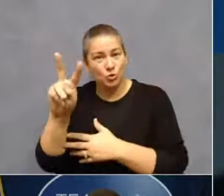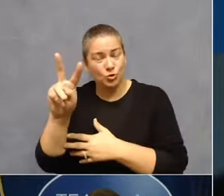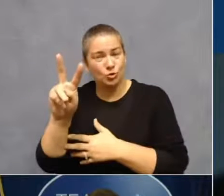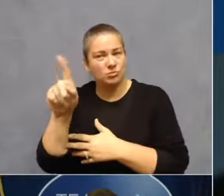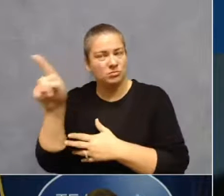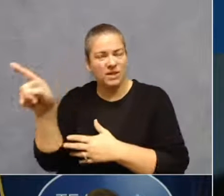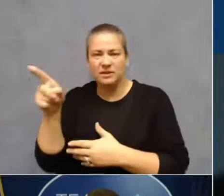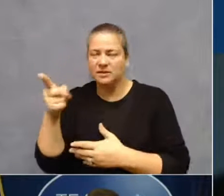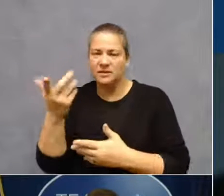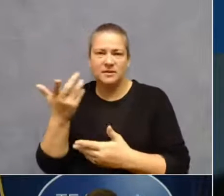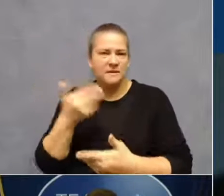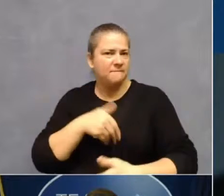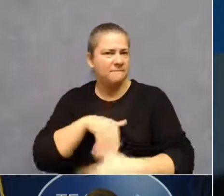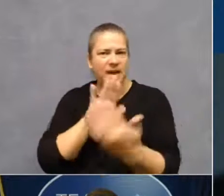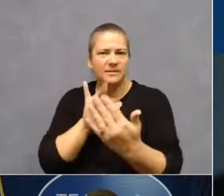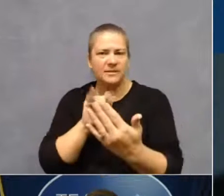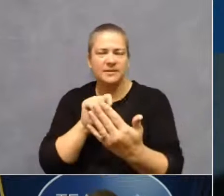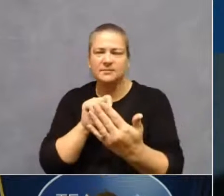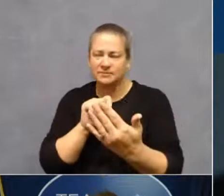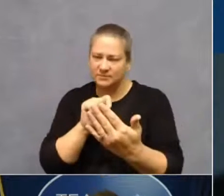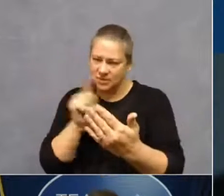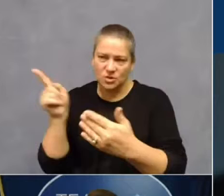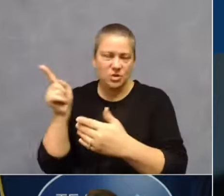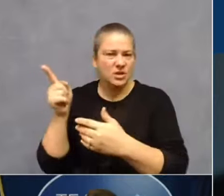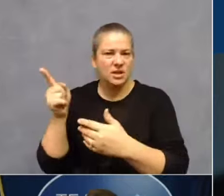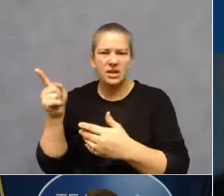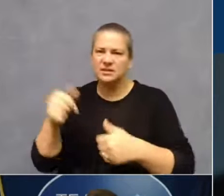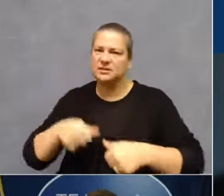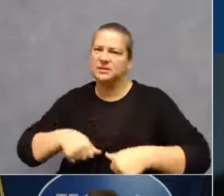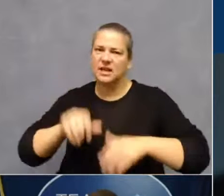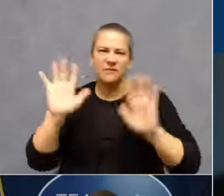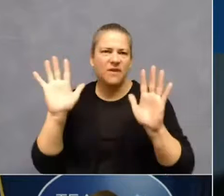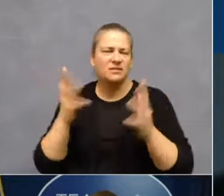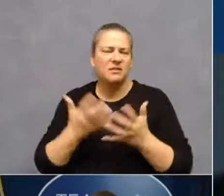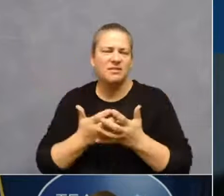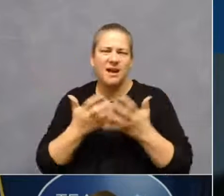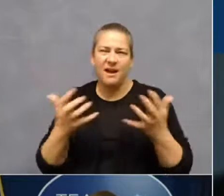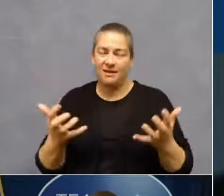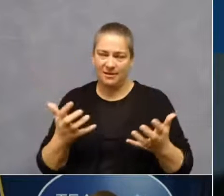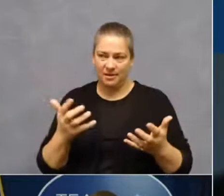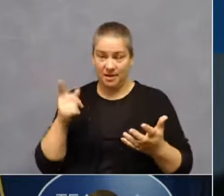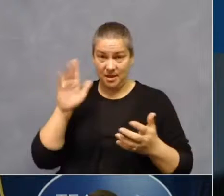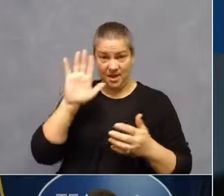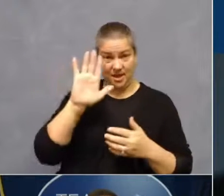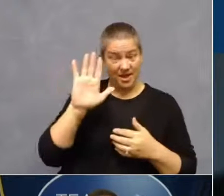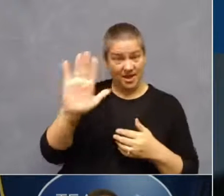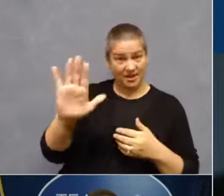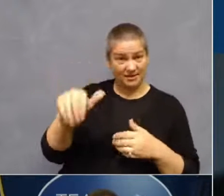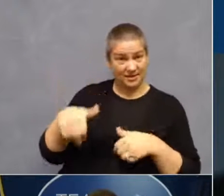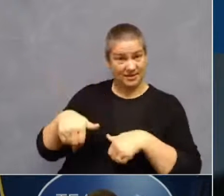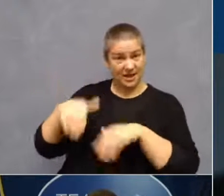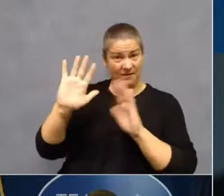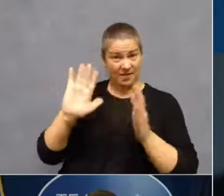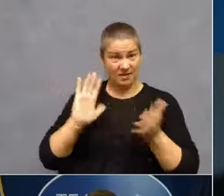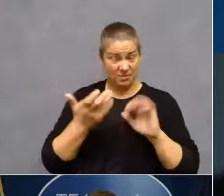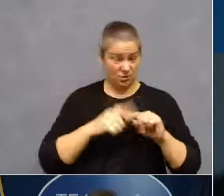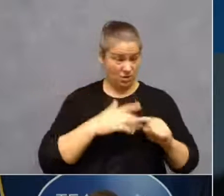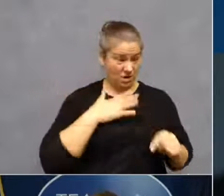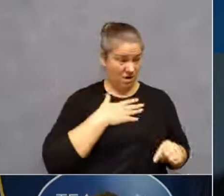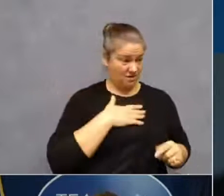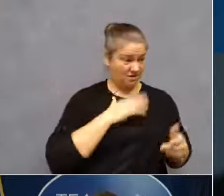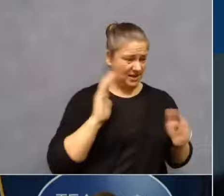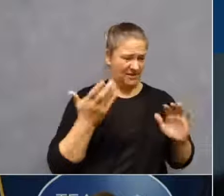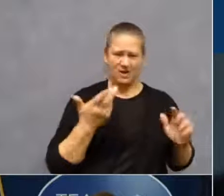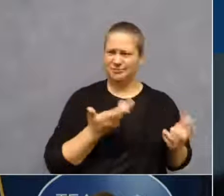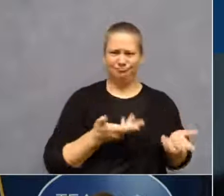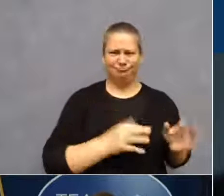to sacrifice a heck of a lot more than the small things that if we did right now, we would better protect those around us, including